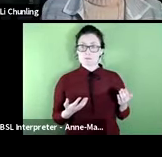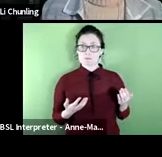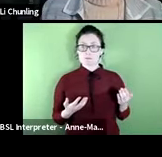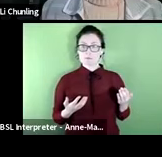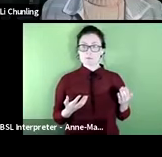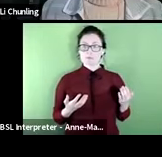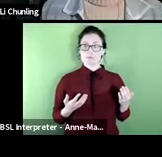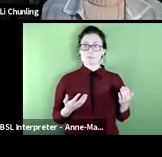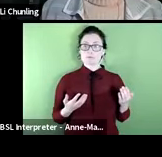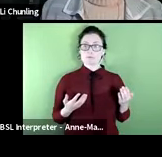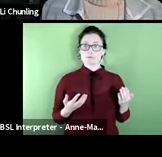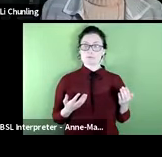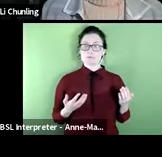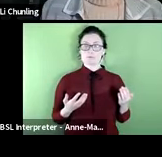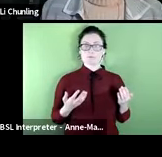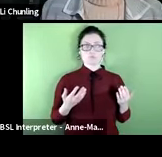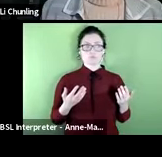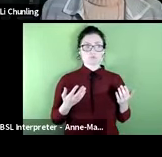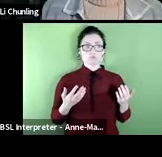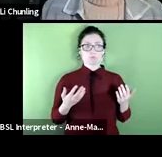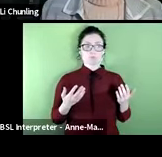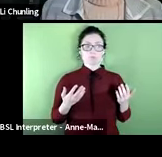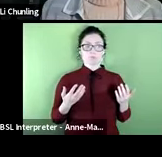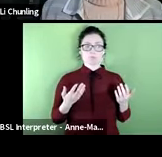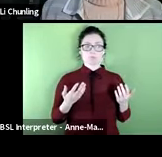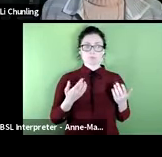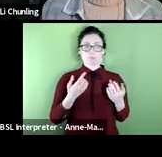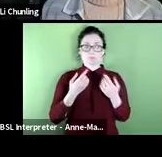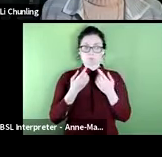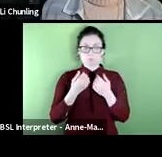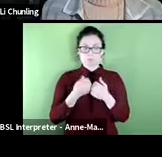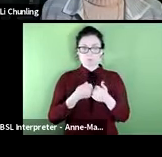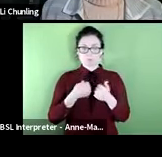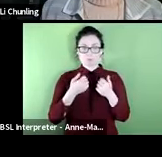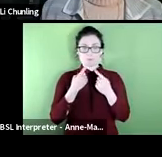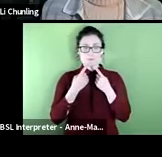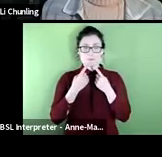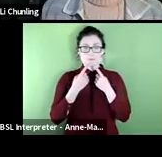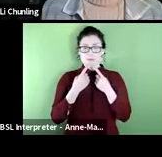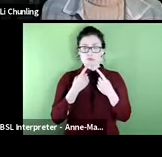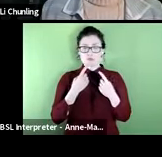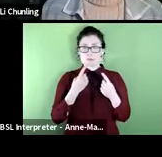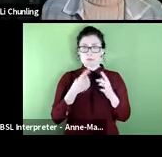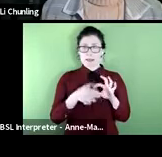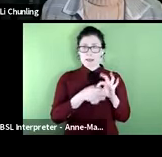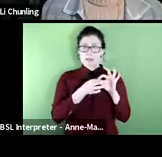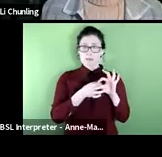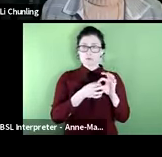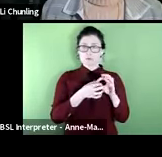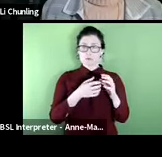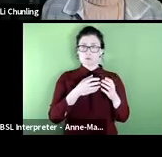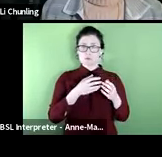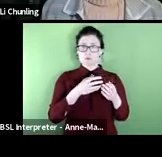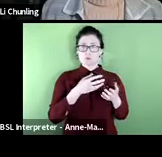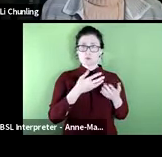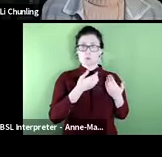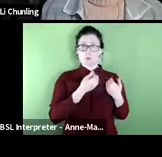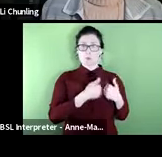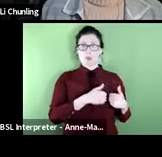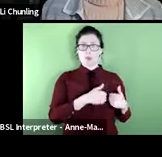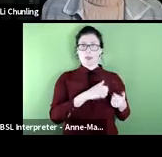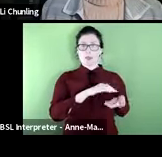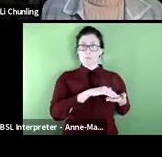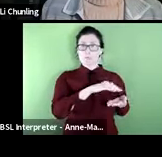even very light information on wealth accumulation is extremely